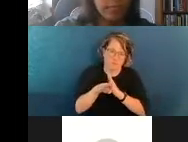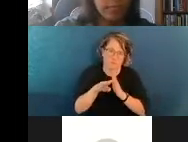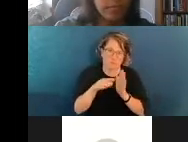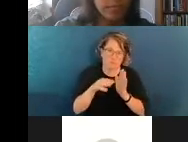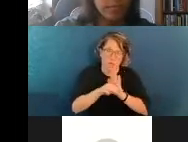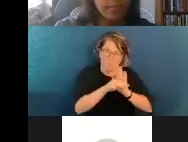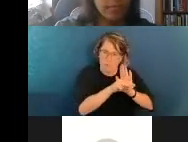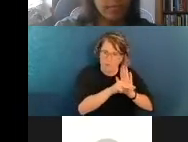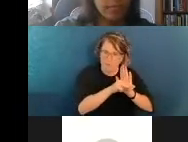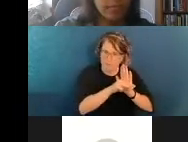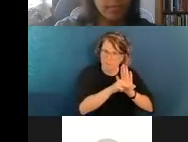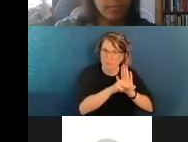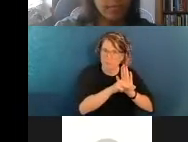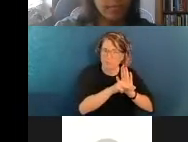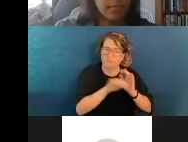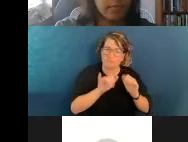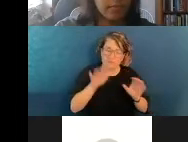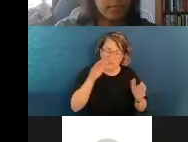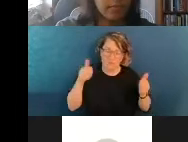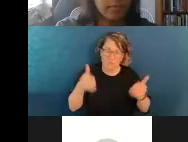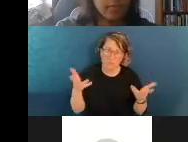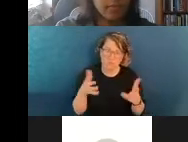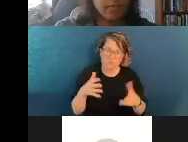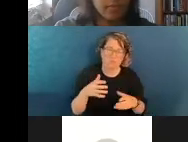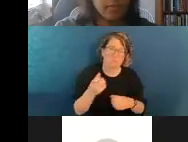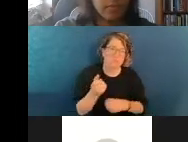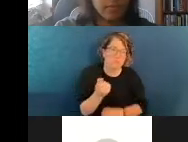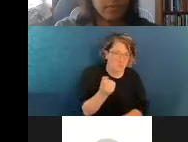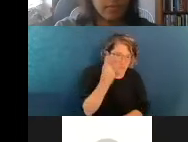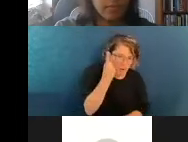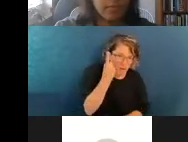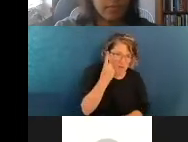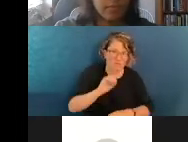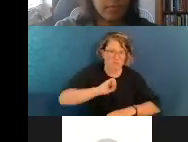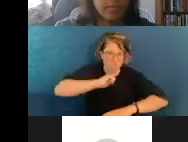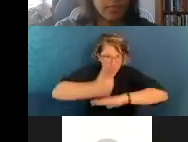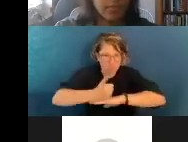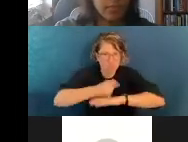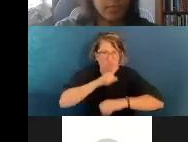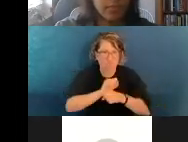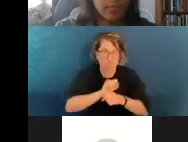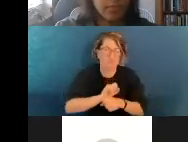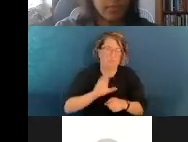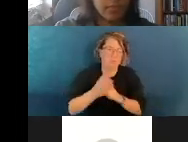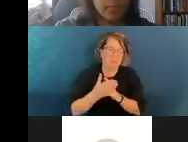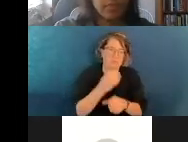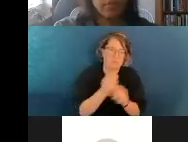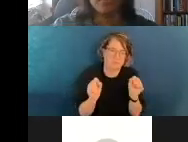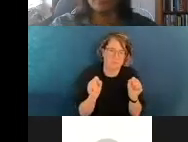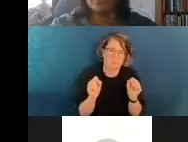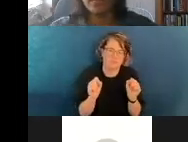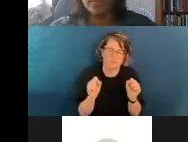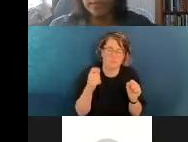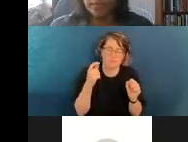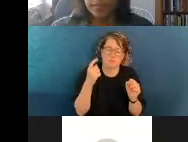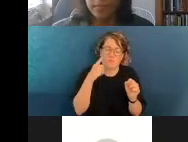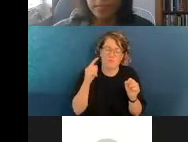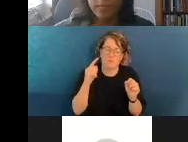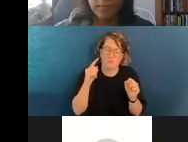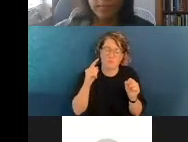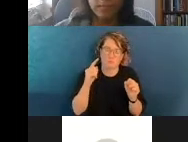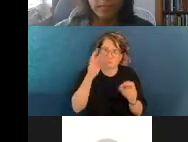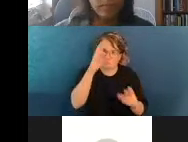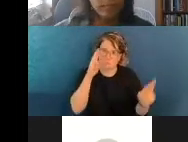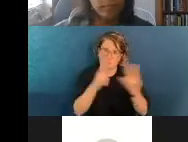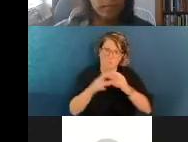on understanding and enacting cultural safety in the context of respectful relationships. The curriculum